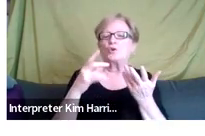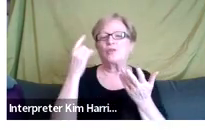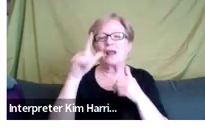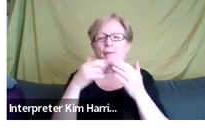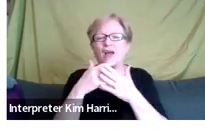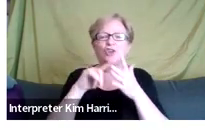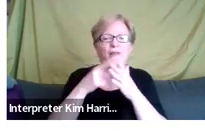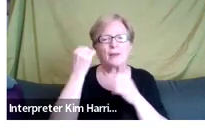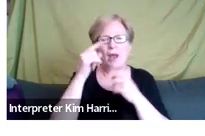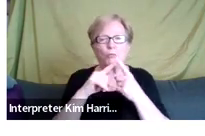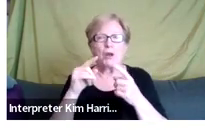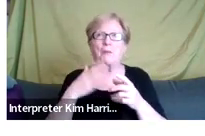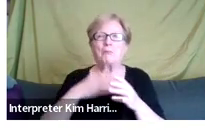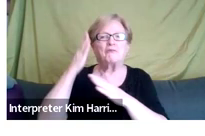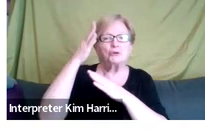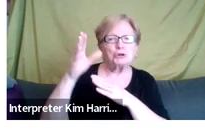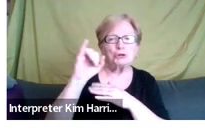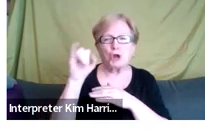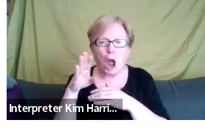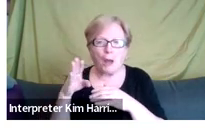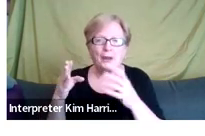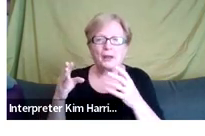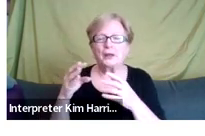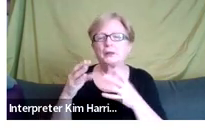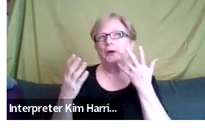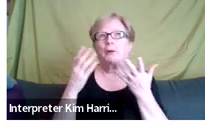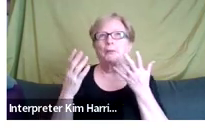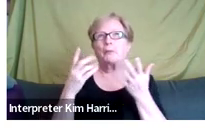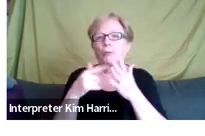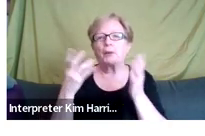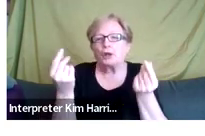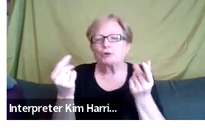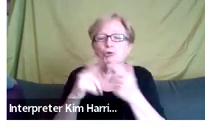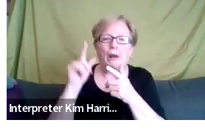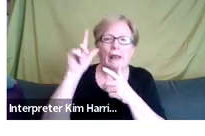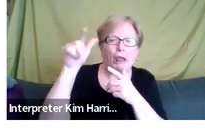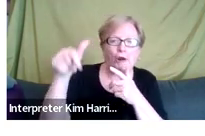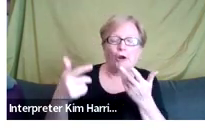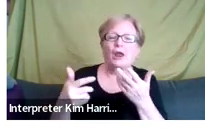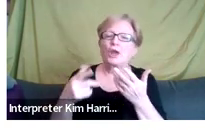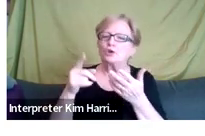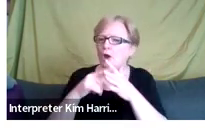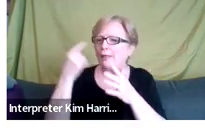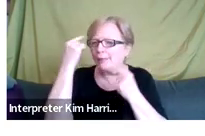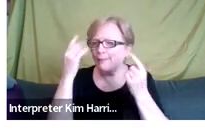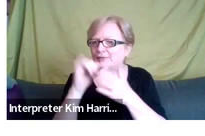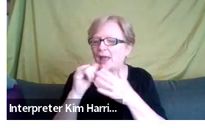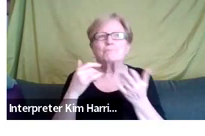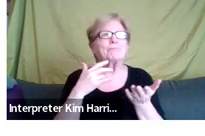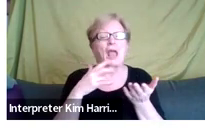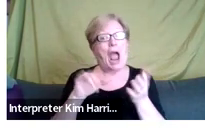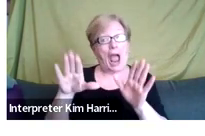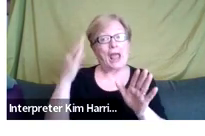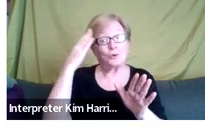and careers, that you can, be in, those type of things. I know